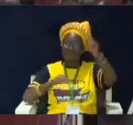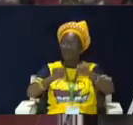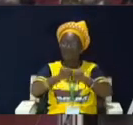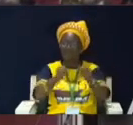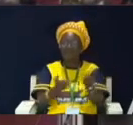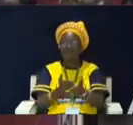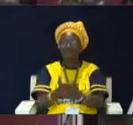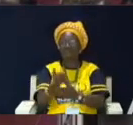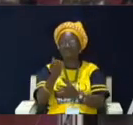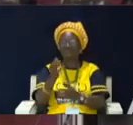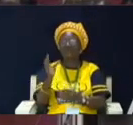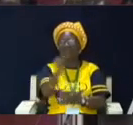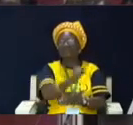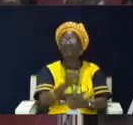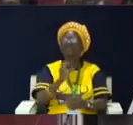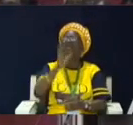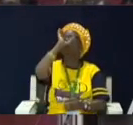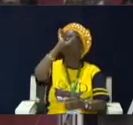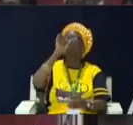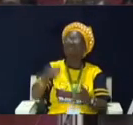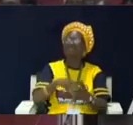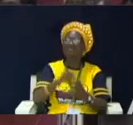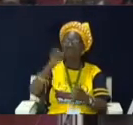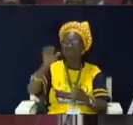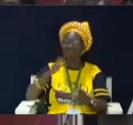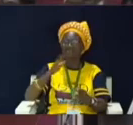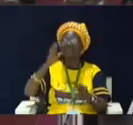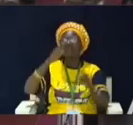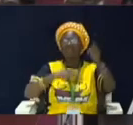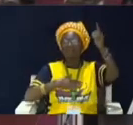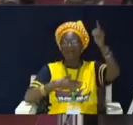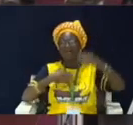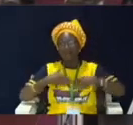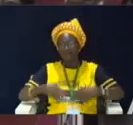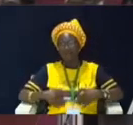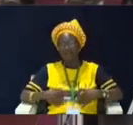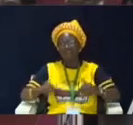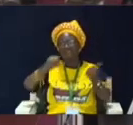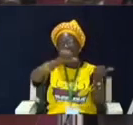Take, drink. This is my body shed for you.